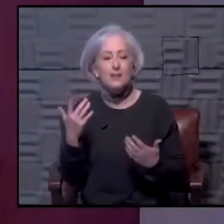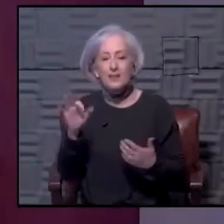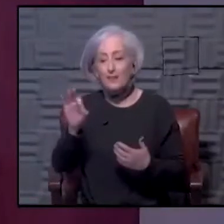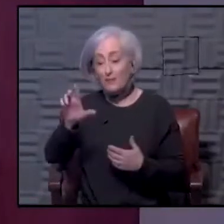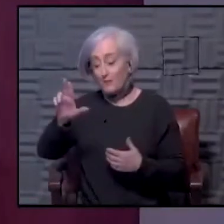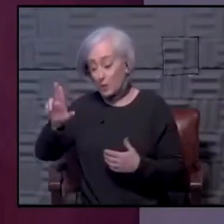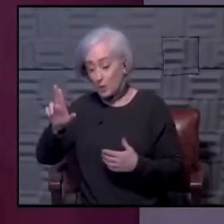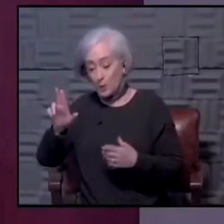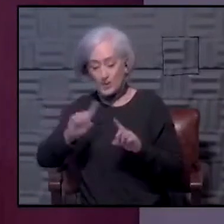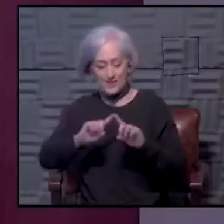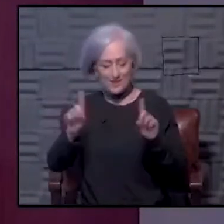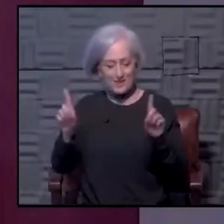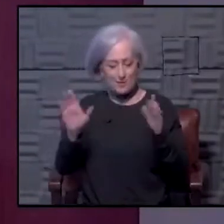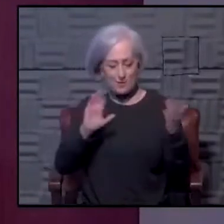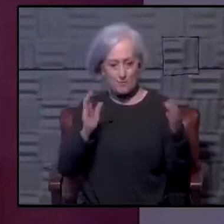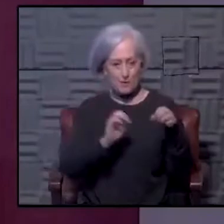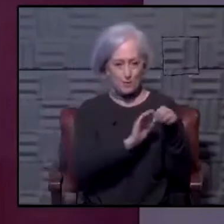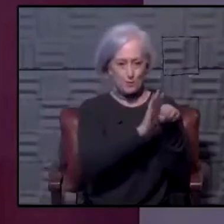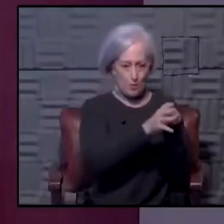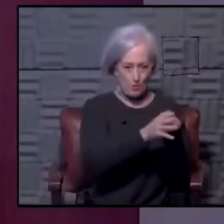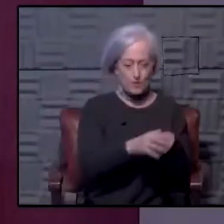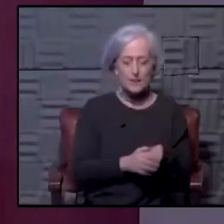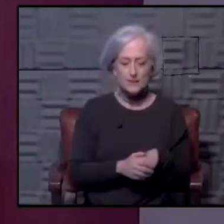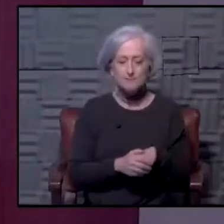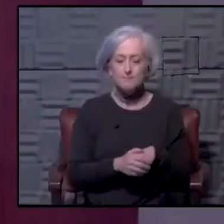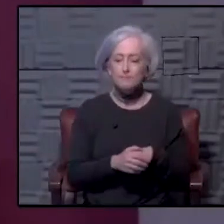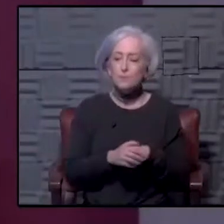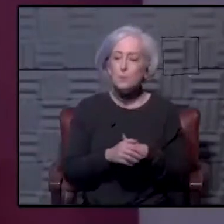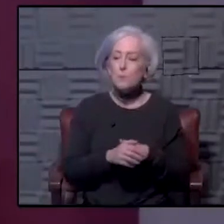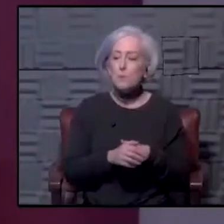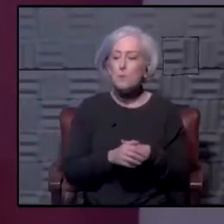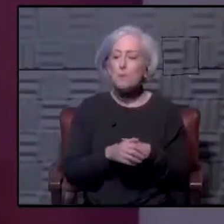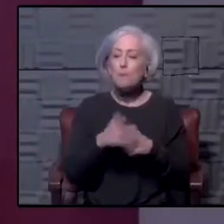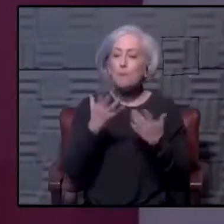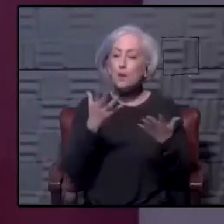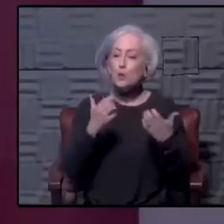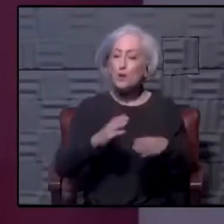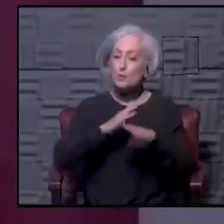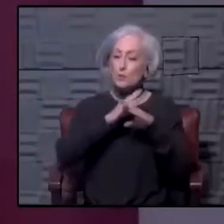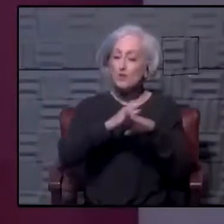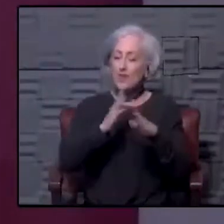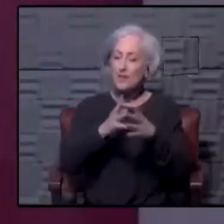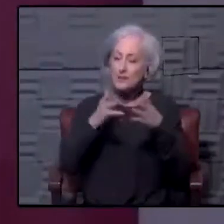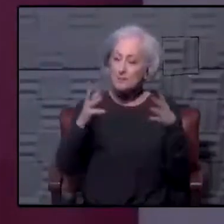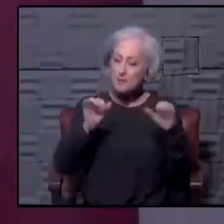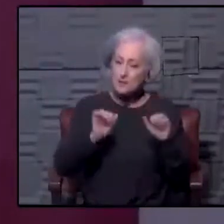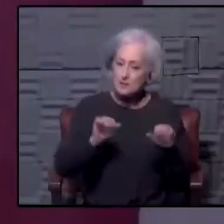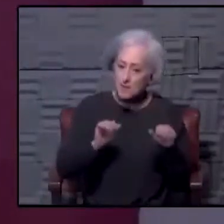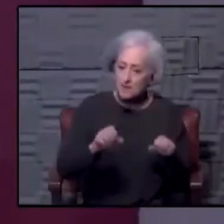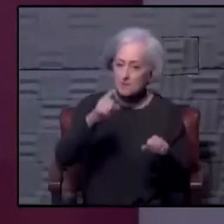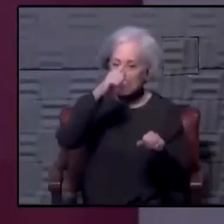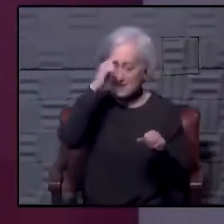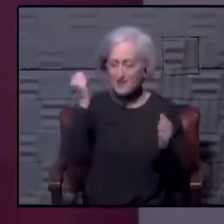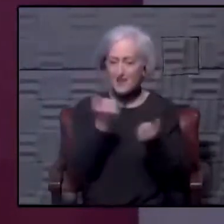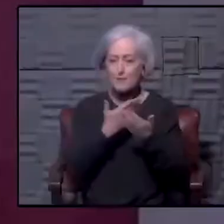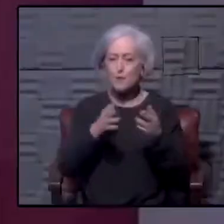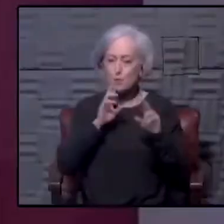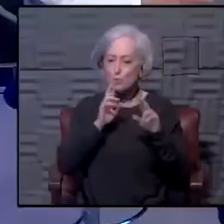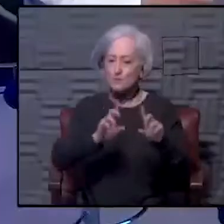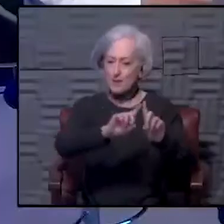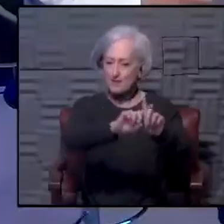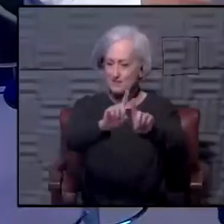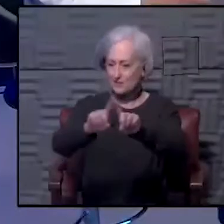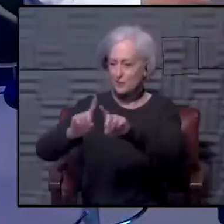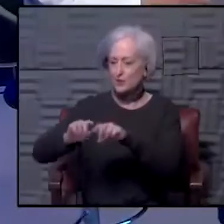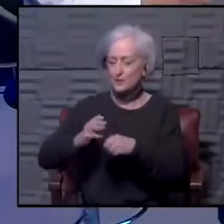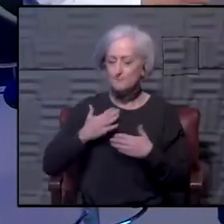the flu, but it also is one of those elements of we want to prevent it as much as possible because everyone's going to respond a little bit differently. Yeah, we know